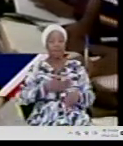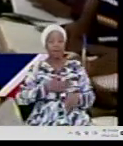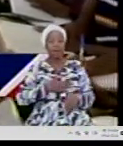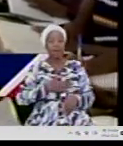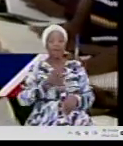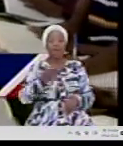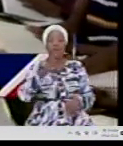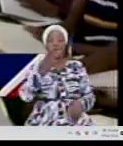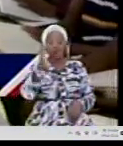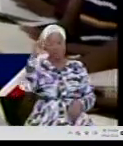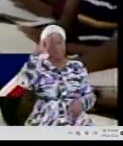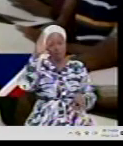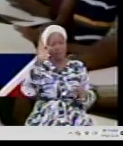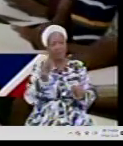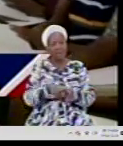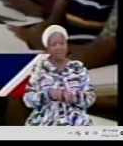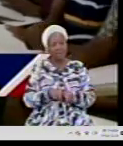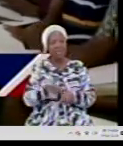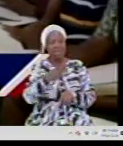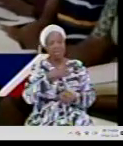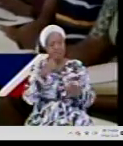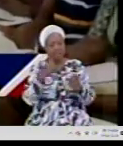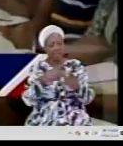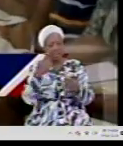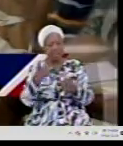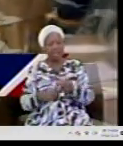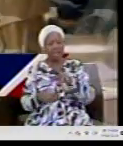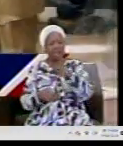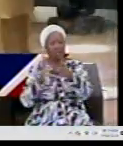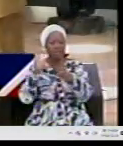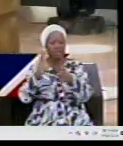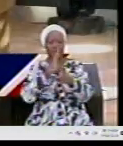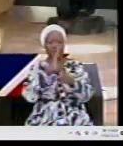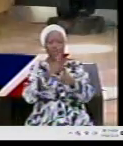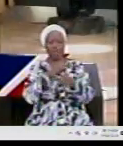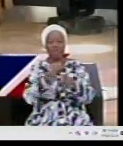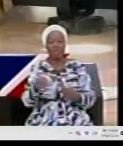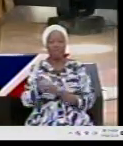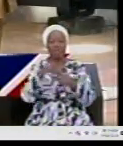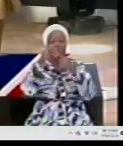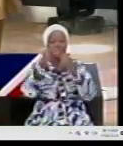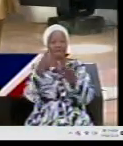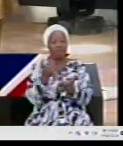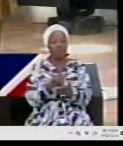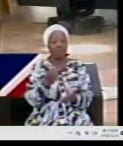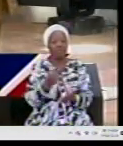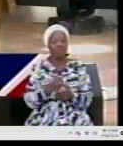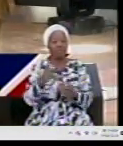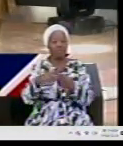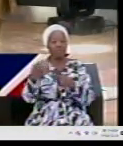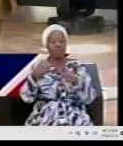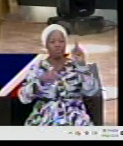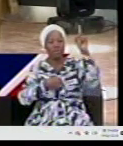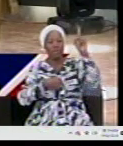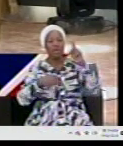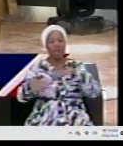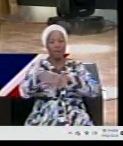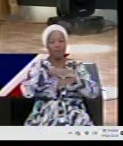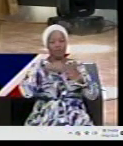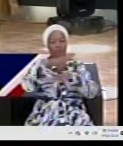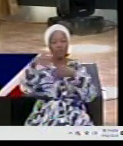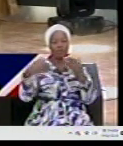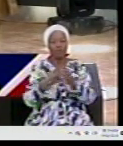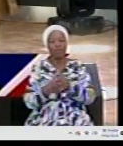my covenant, then ye shall be a peculiar treasure unto me above